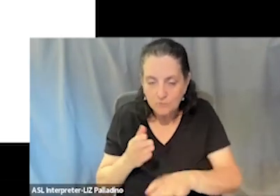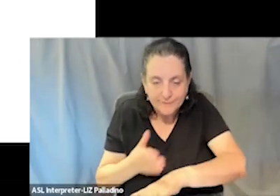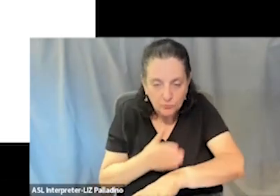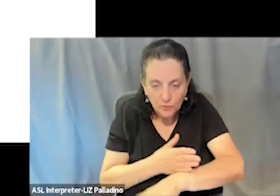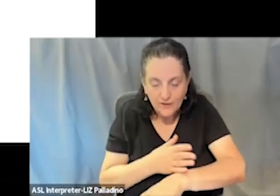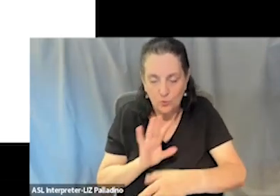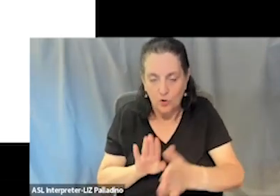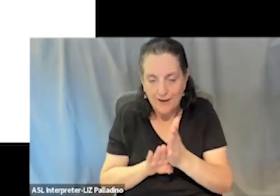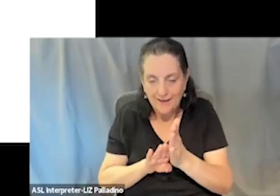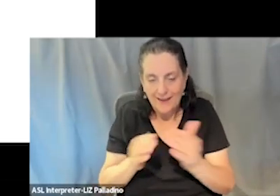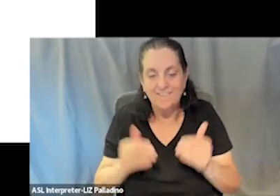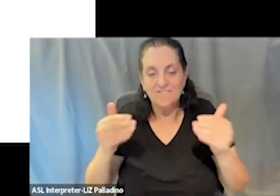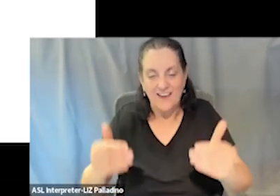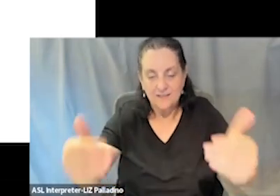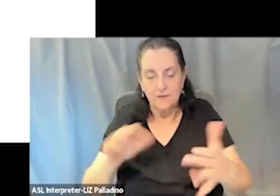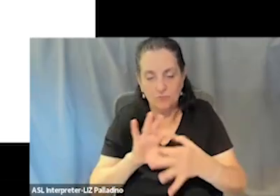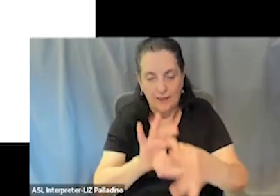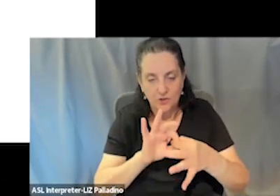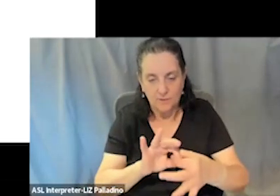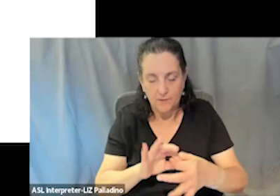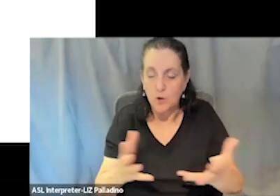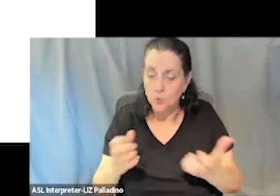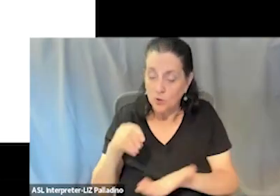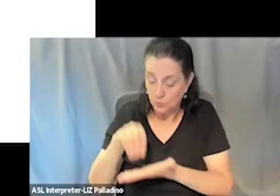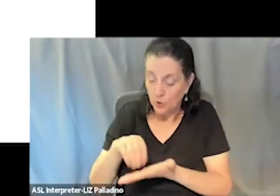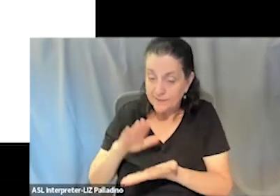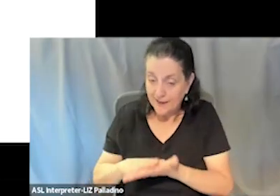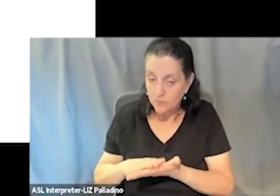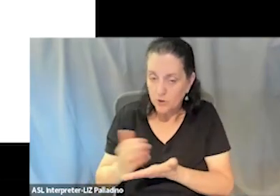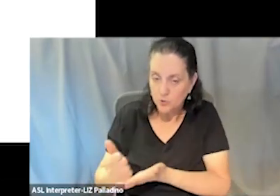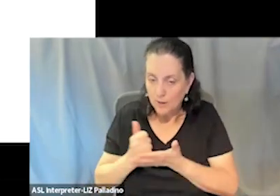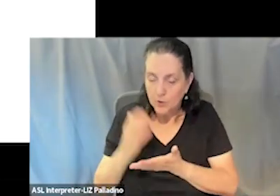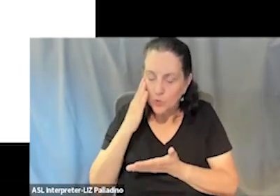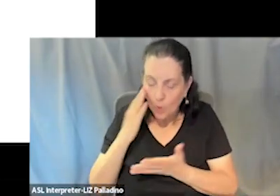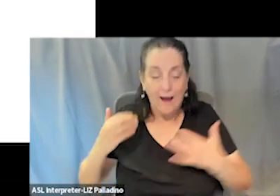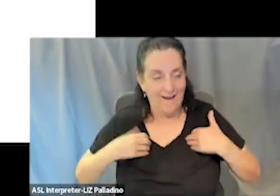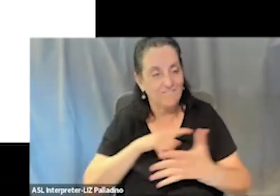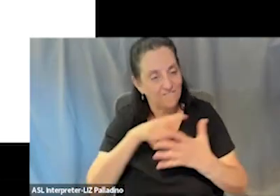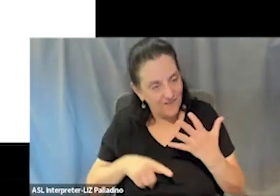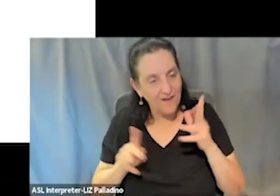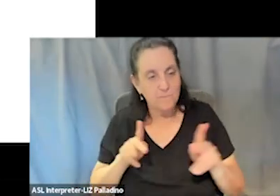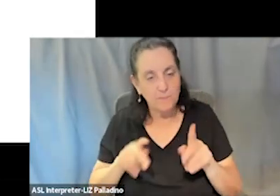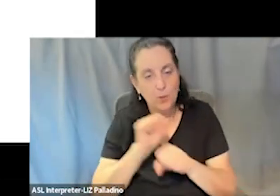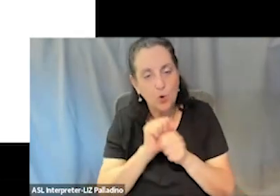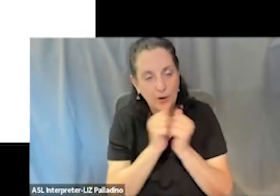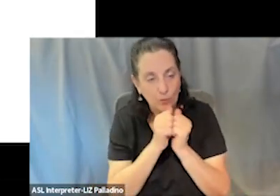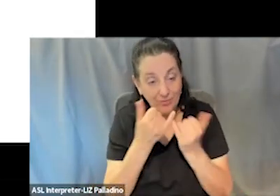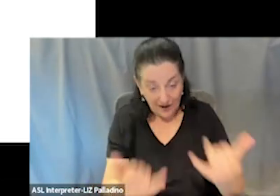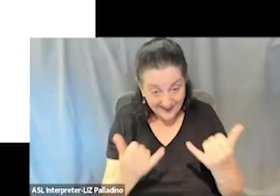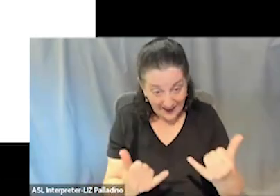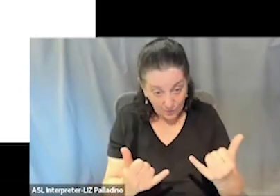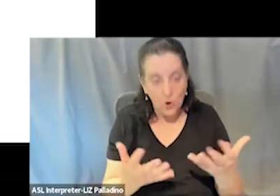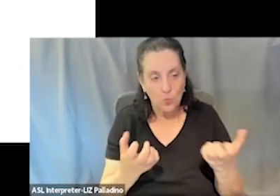Some of it is just writing it down to be more intentional, to know that you've got 5 people that you're working with, that you want